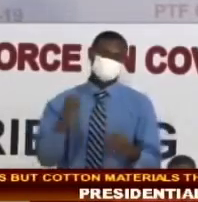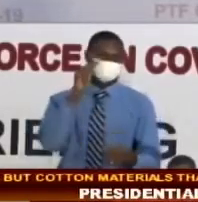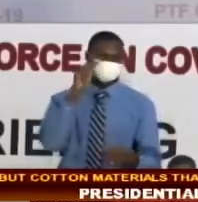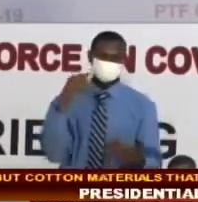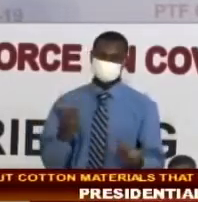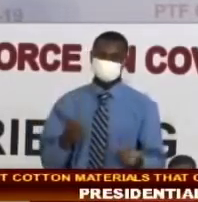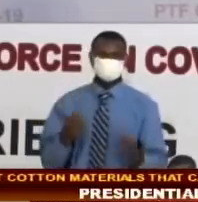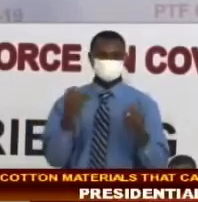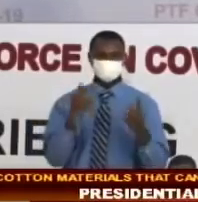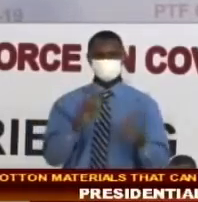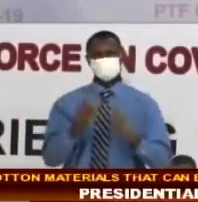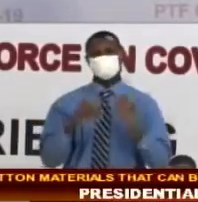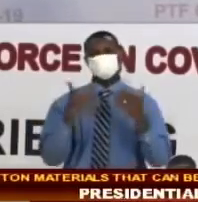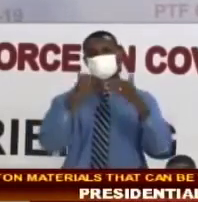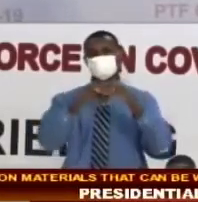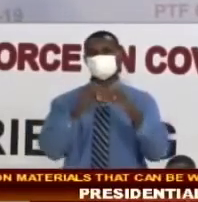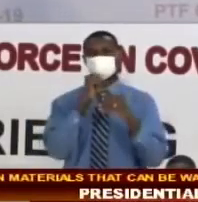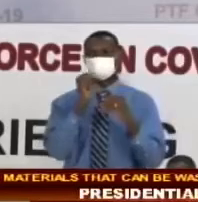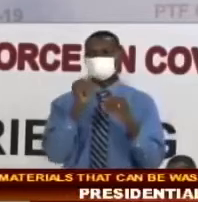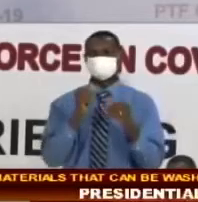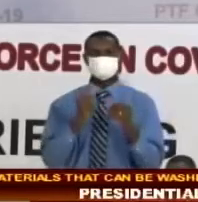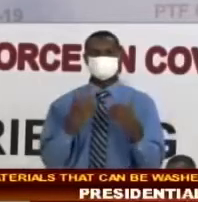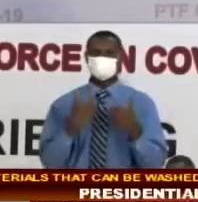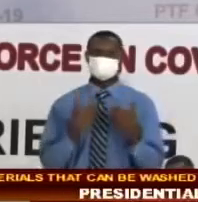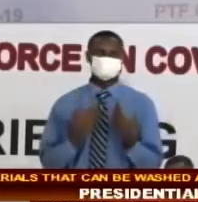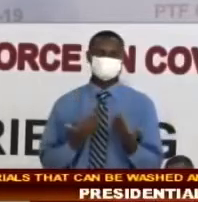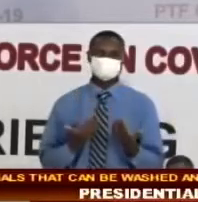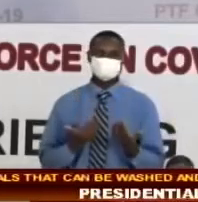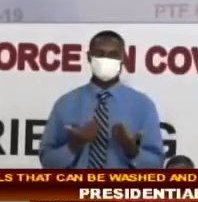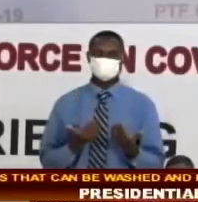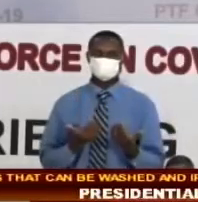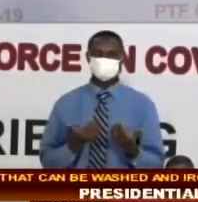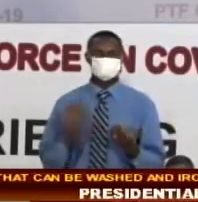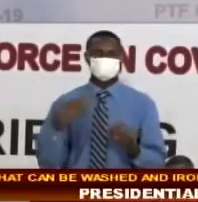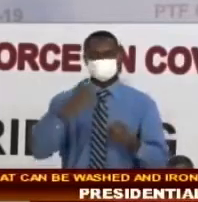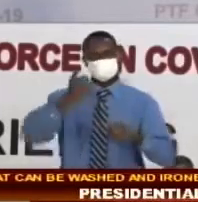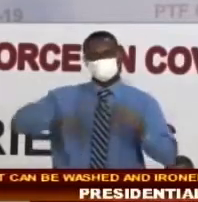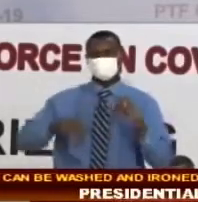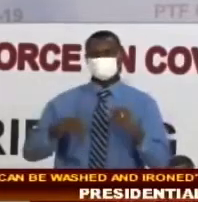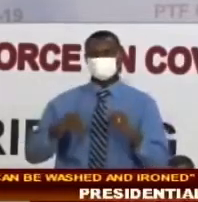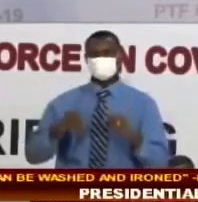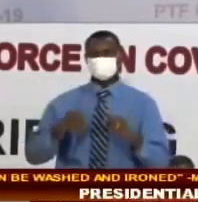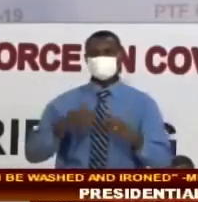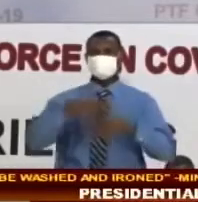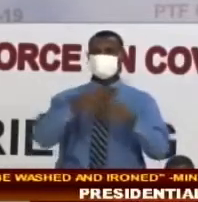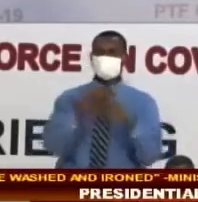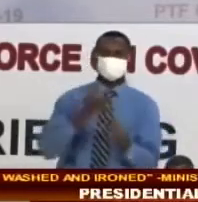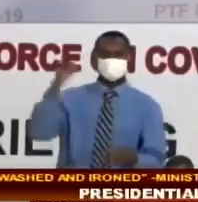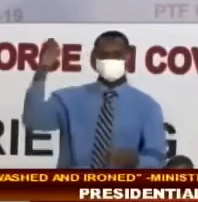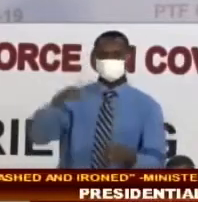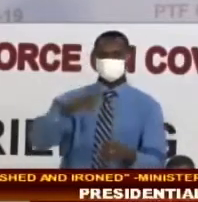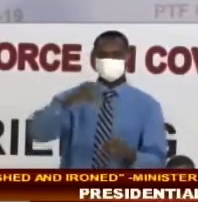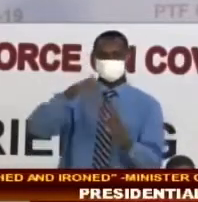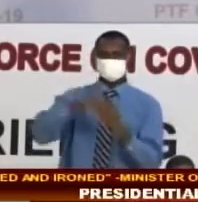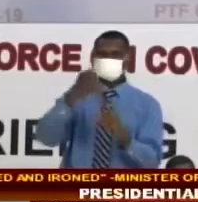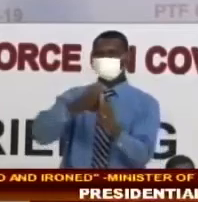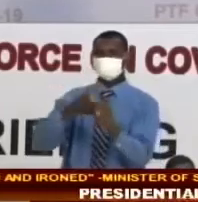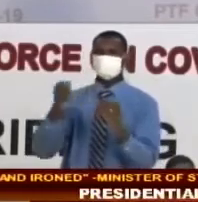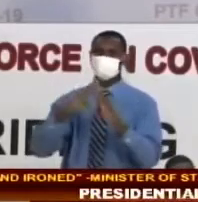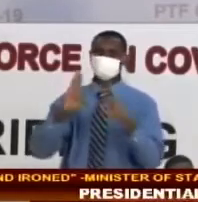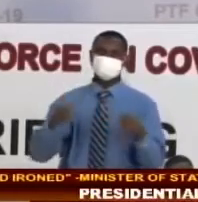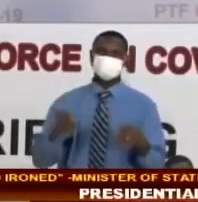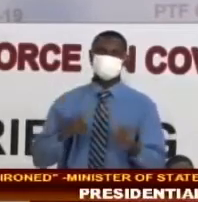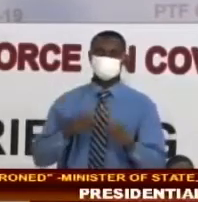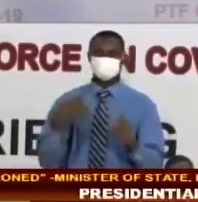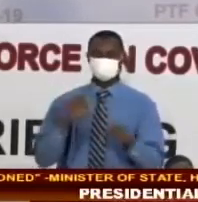them. And we can't provide light in every home, but part of what we're doing with Ministry of Information is to make sure that some of this